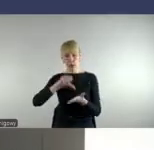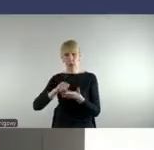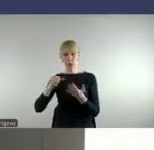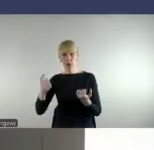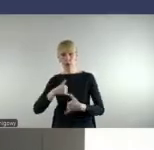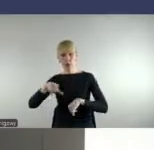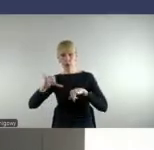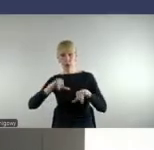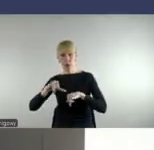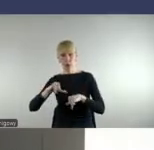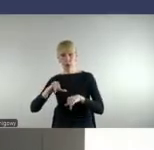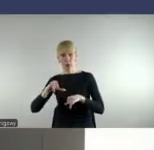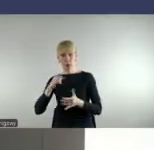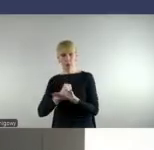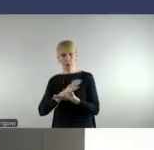The